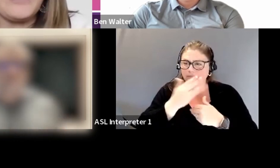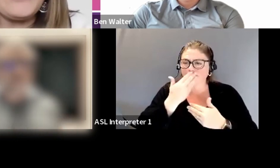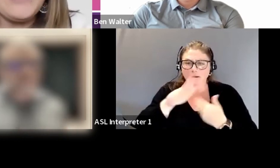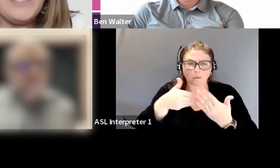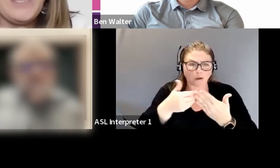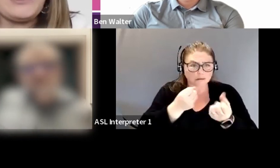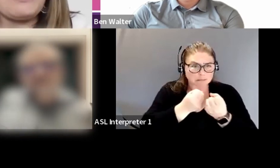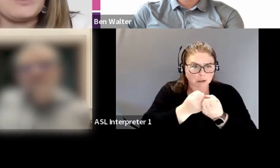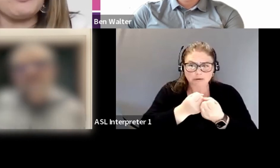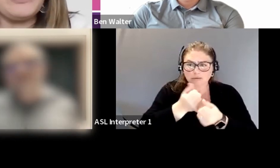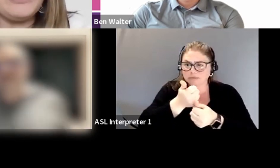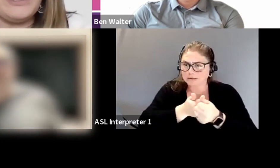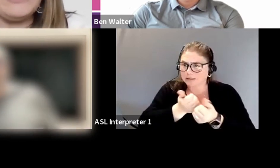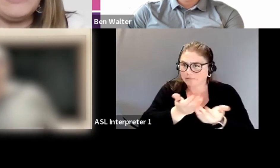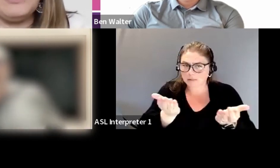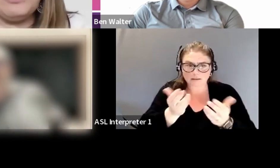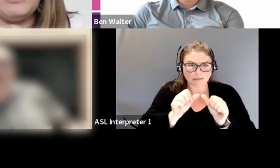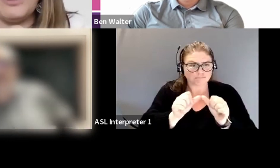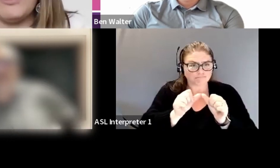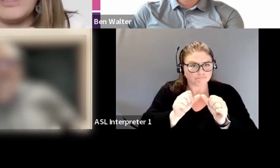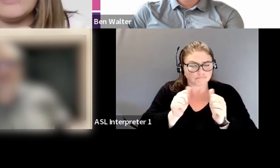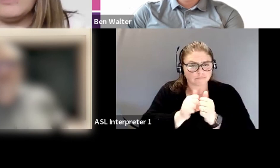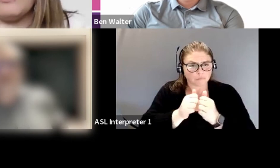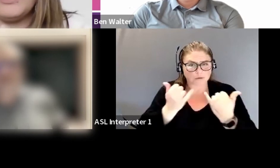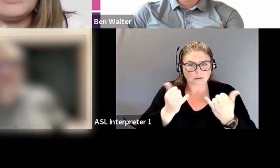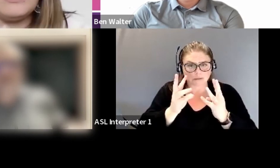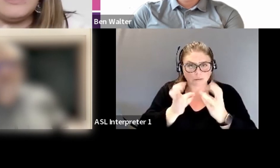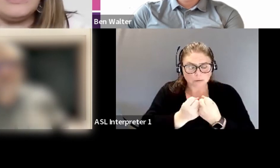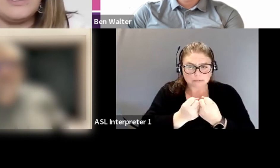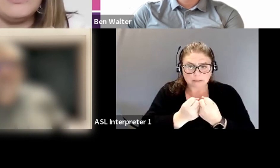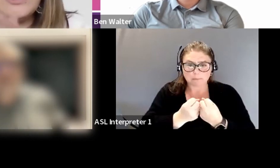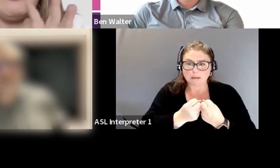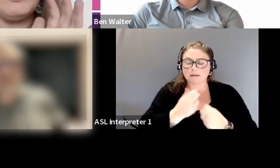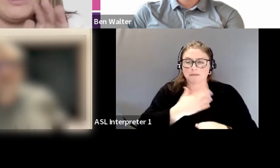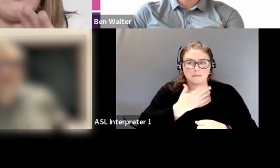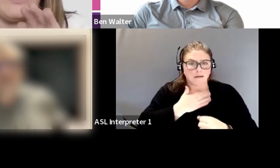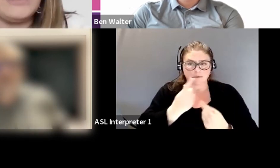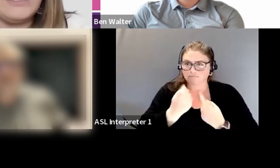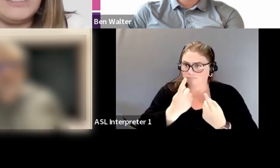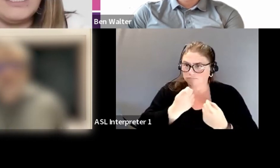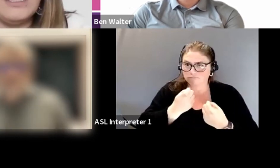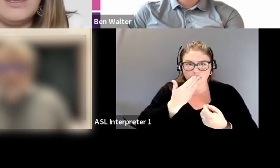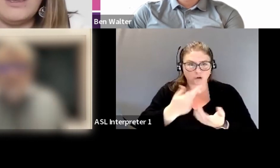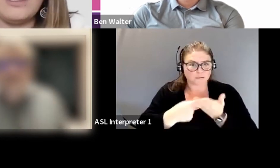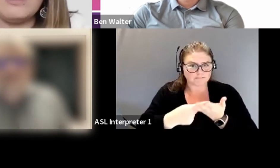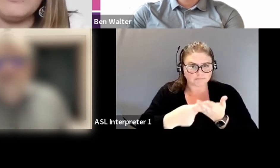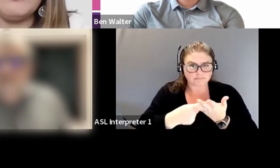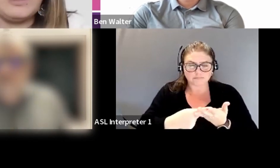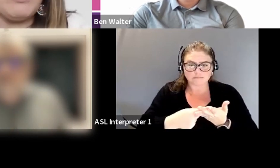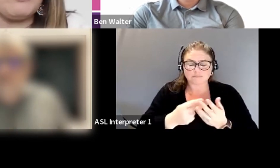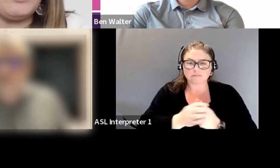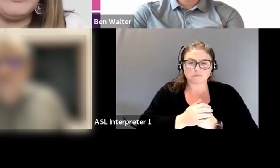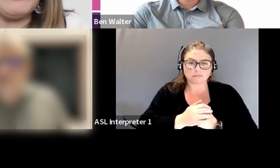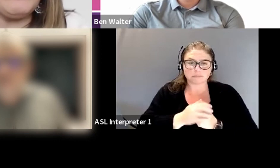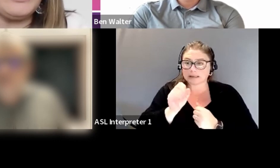sticking around. Appreciate you all asking questions and staying engaged. If you have anything to